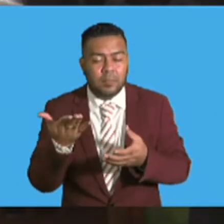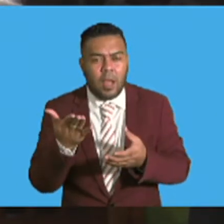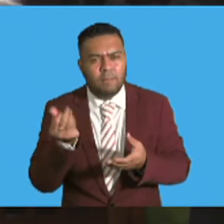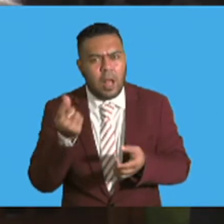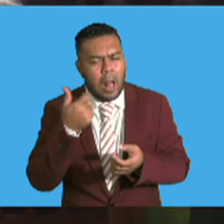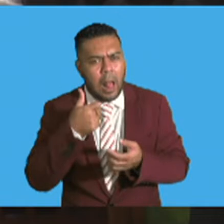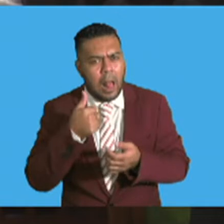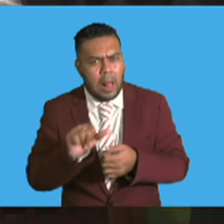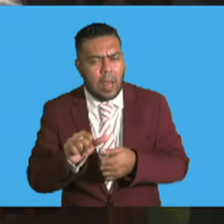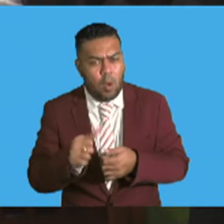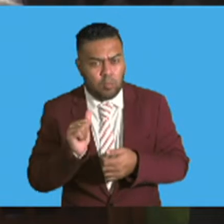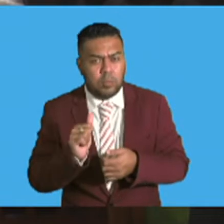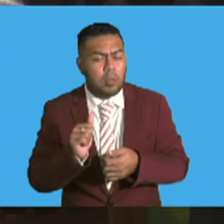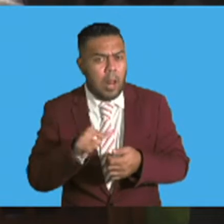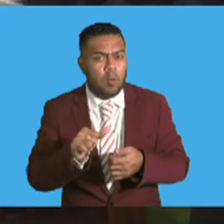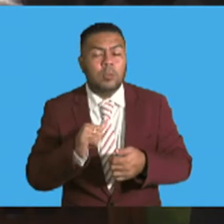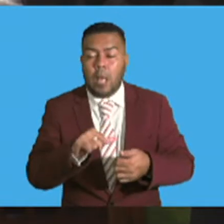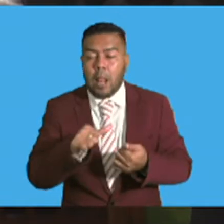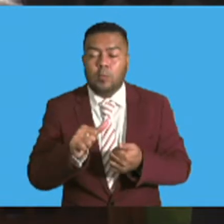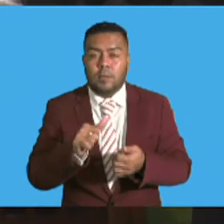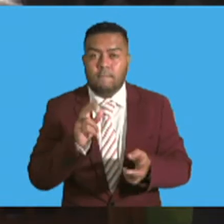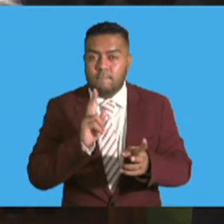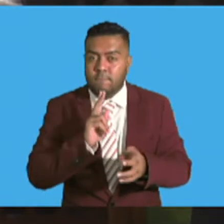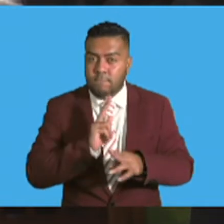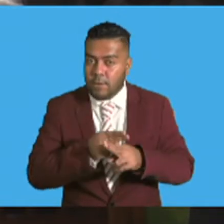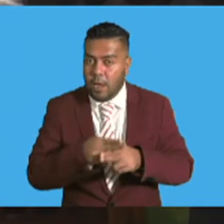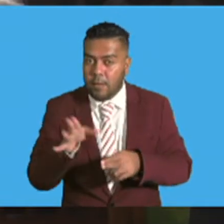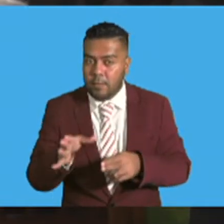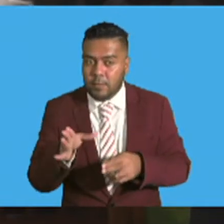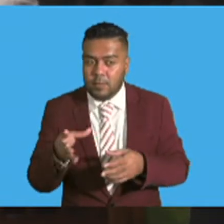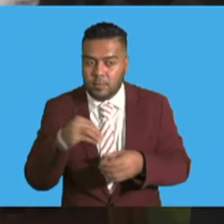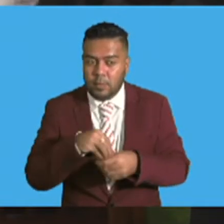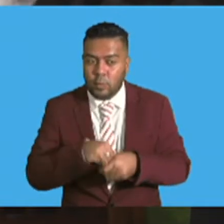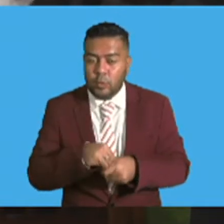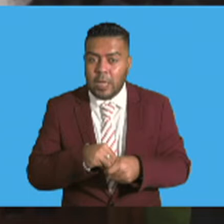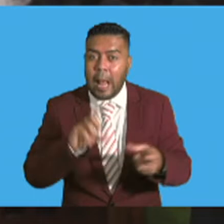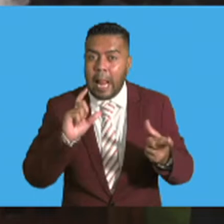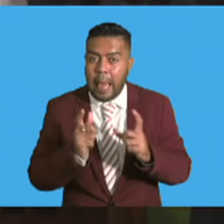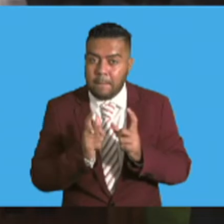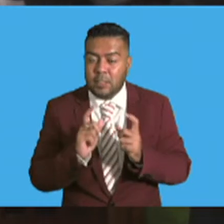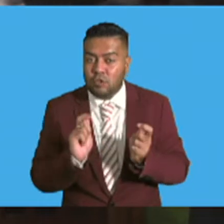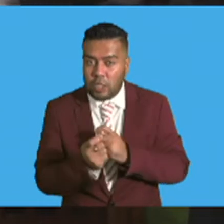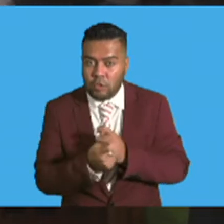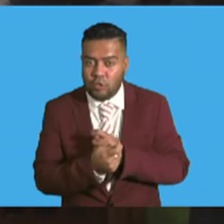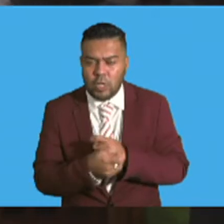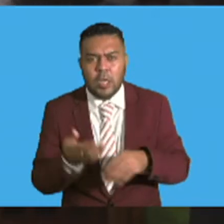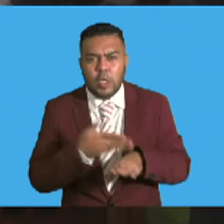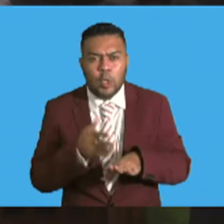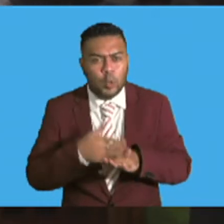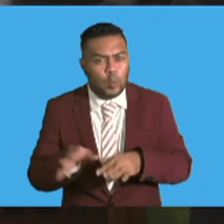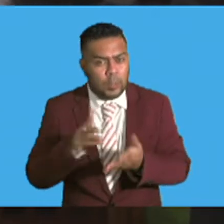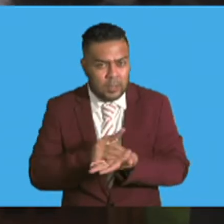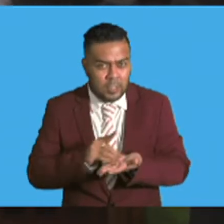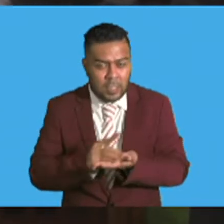stock up, and develop new breeds in response to changing conditions, including climate change, new resurgent disease threats,